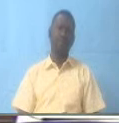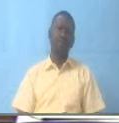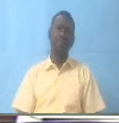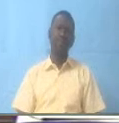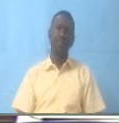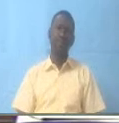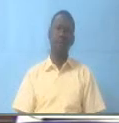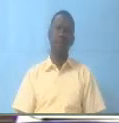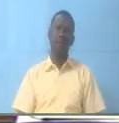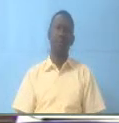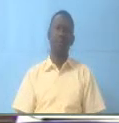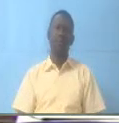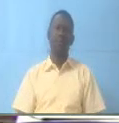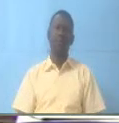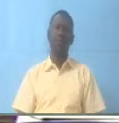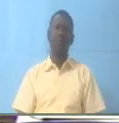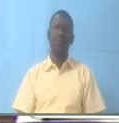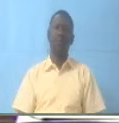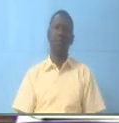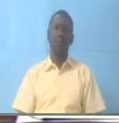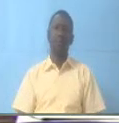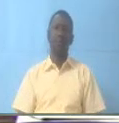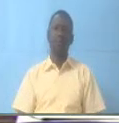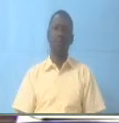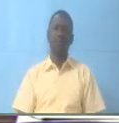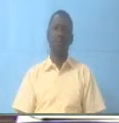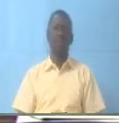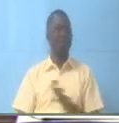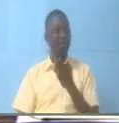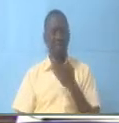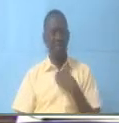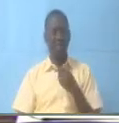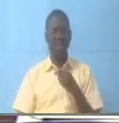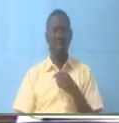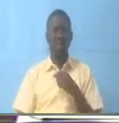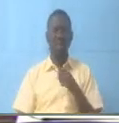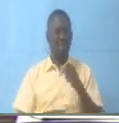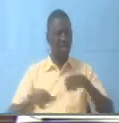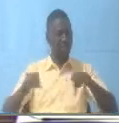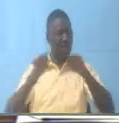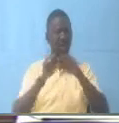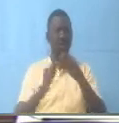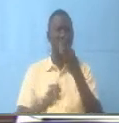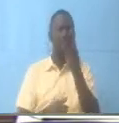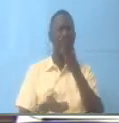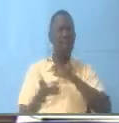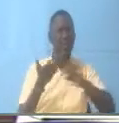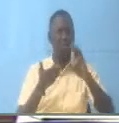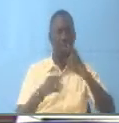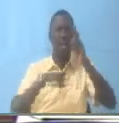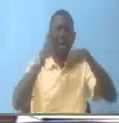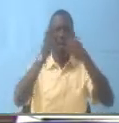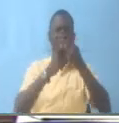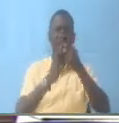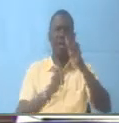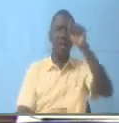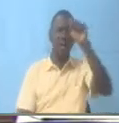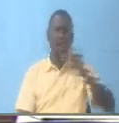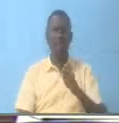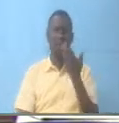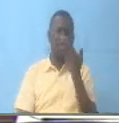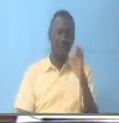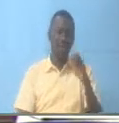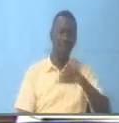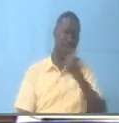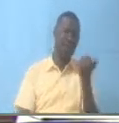And from my own research, it must have been like around 3 weeks or so after the April 10 and 11 incident, correct?